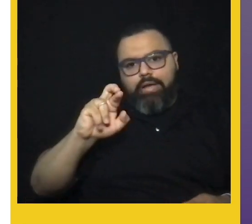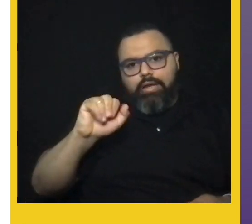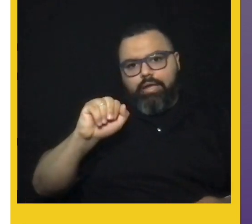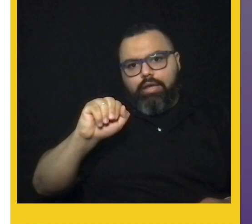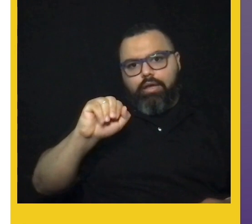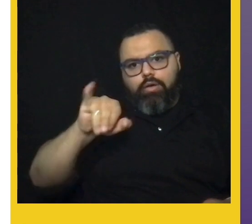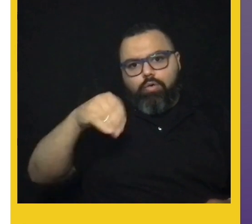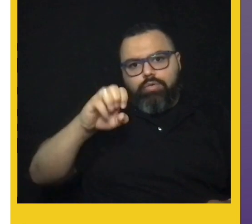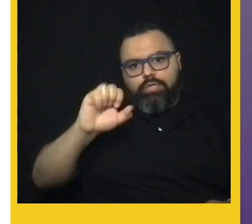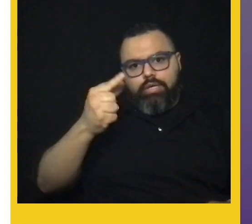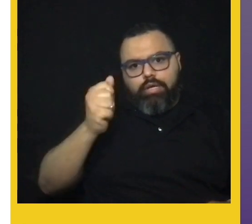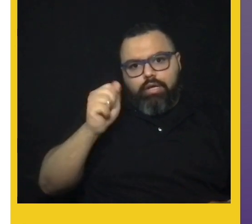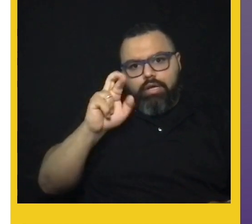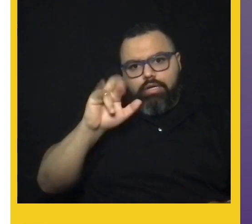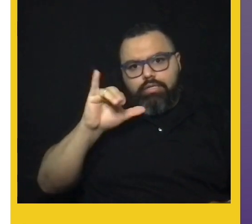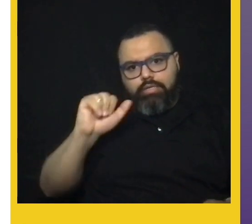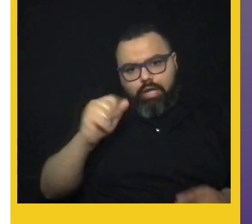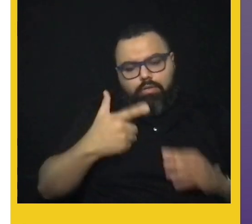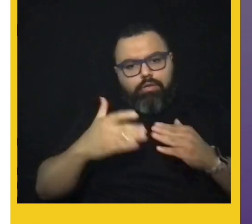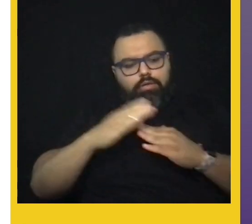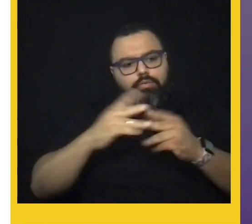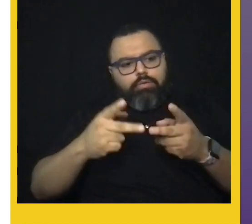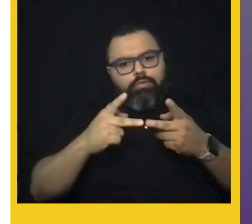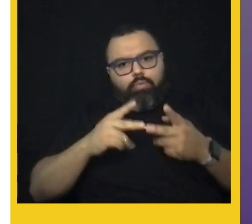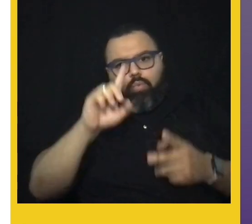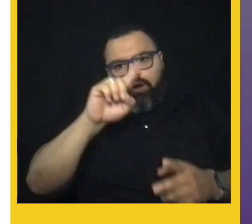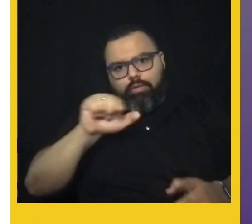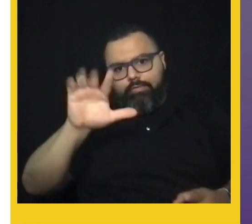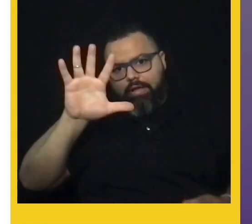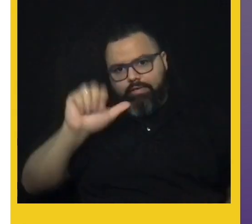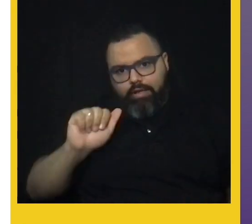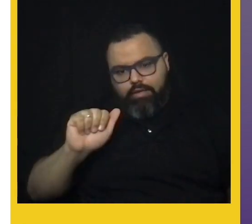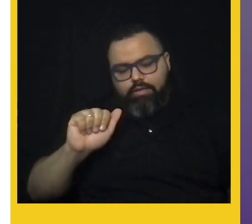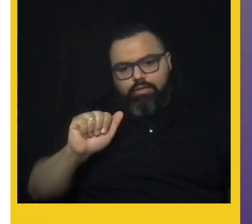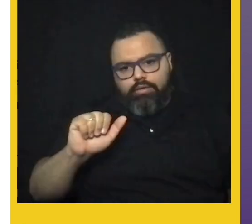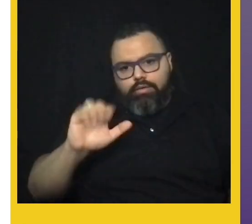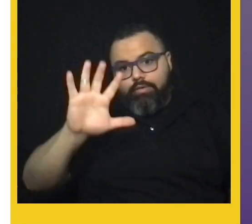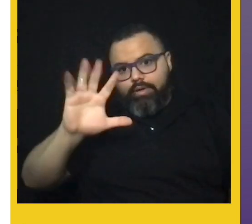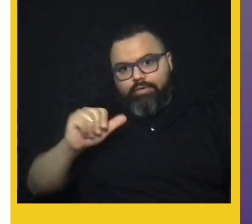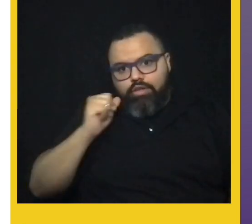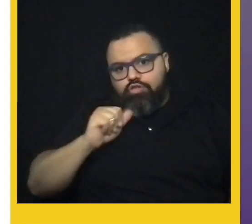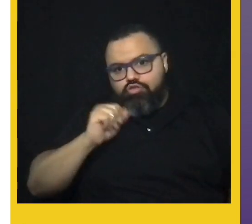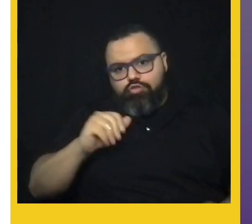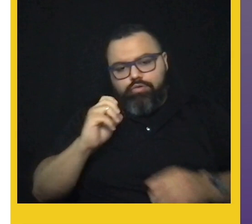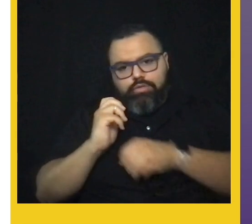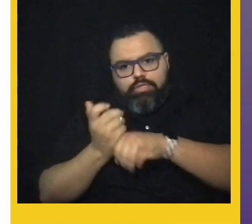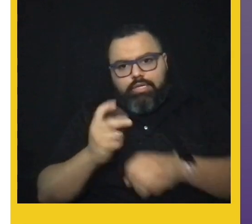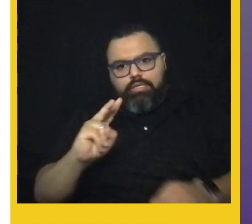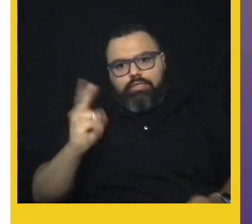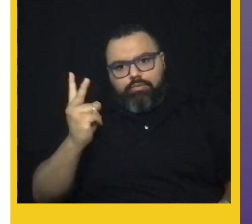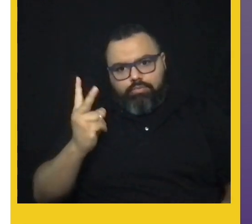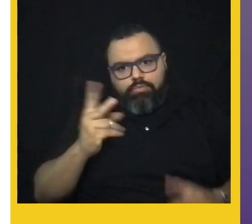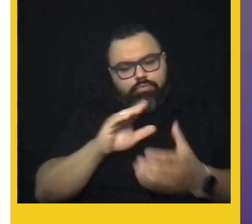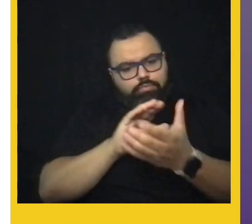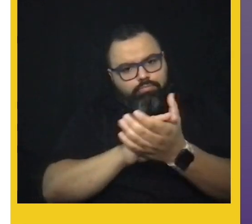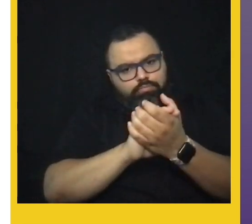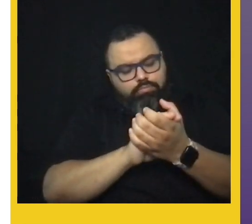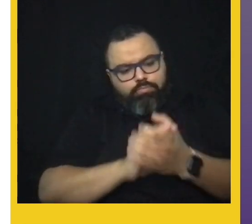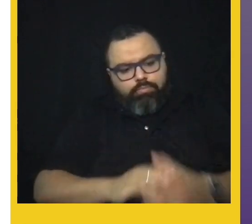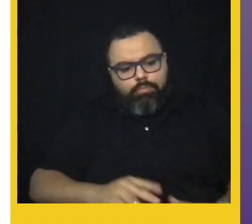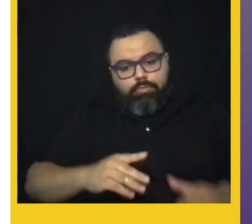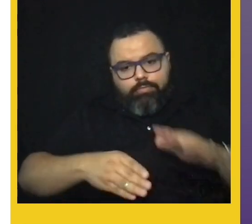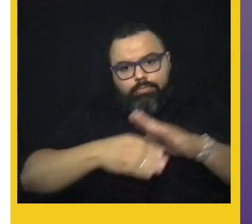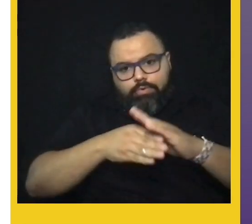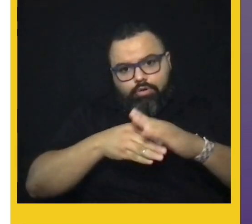Maria Jose Garcia, who earned the top spot for 1 through 5A girls tennis doubles.